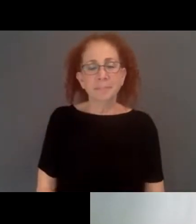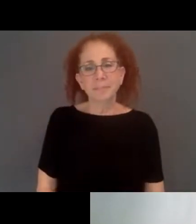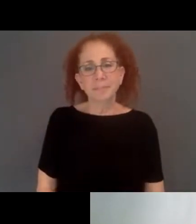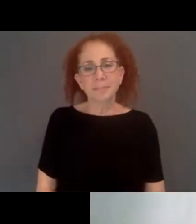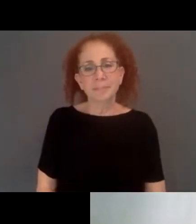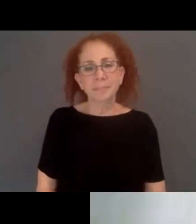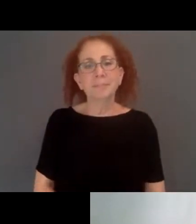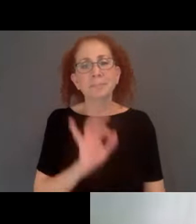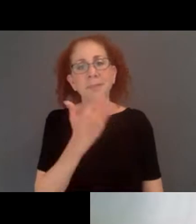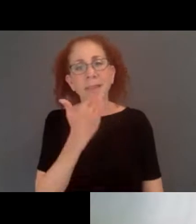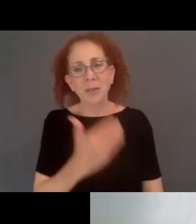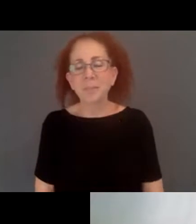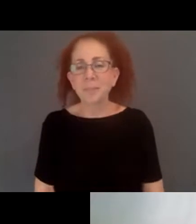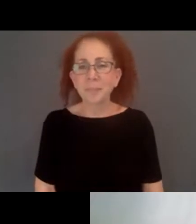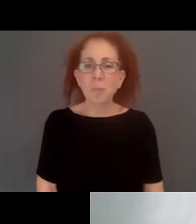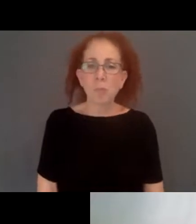Great, thanks, Nicole.